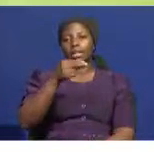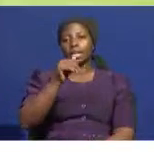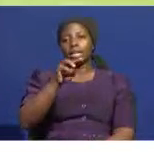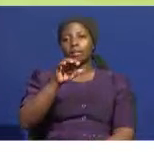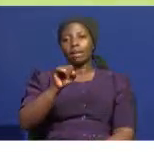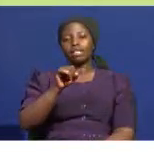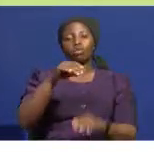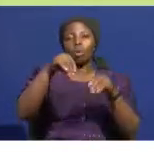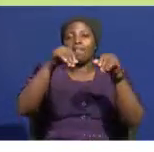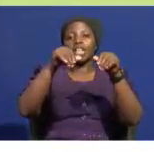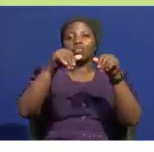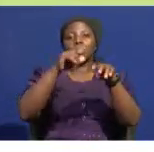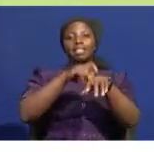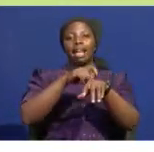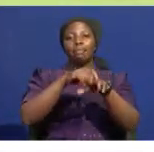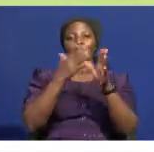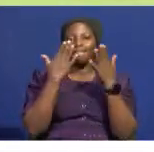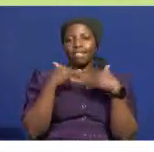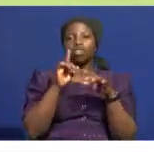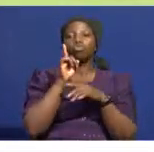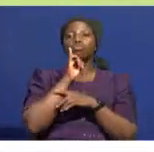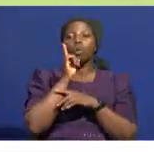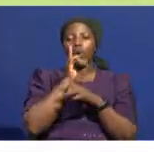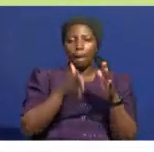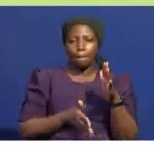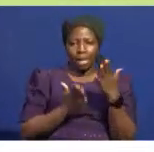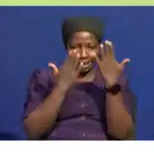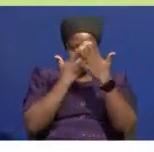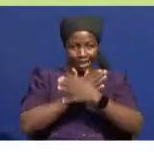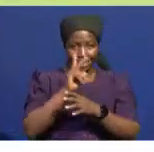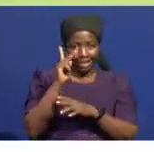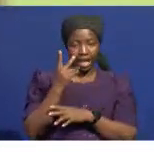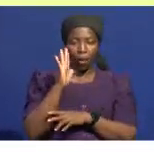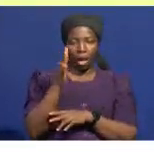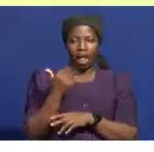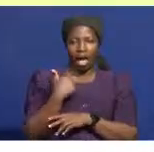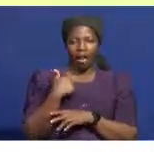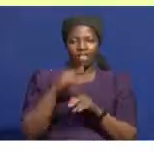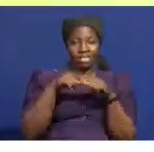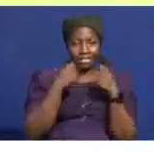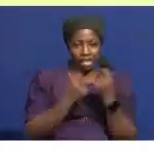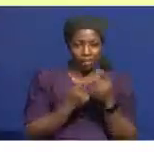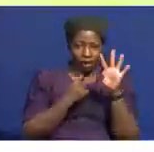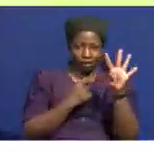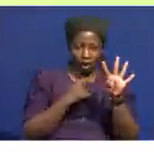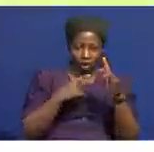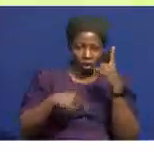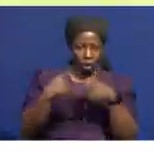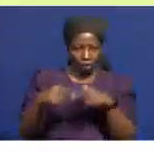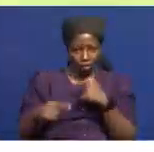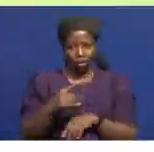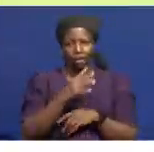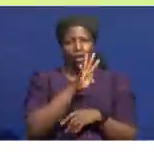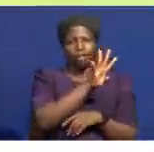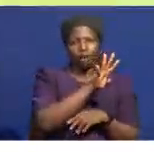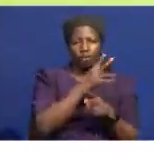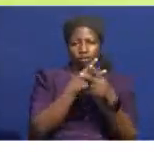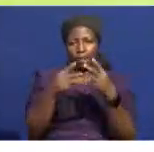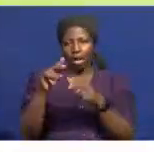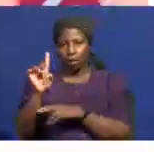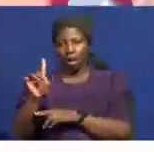closing tomorrow midnight. Kenya will field teams in four events at the Global Showpiece, including 4x100 meters